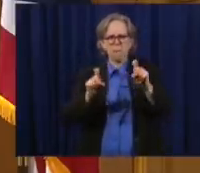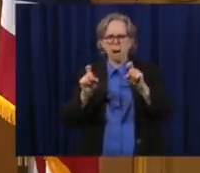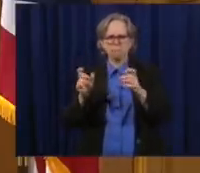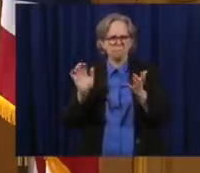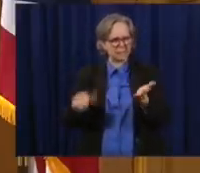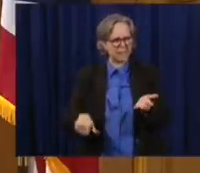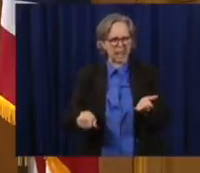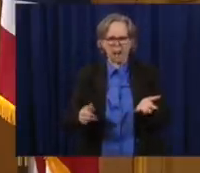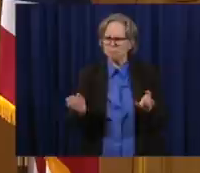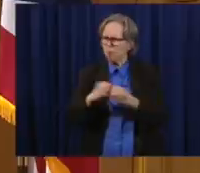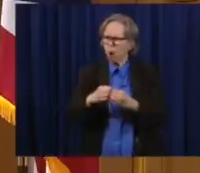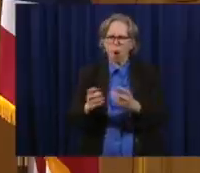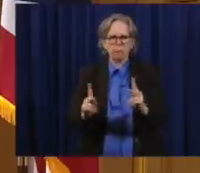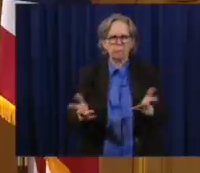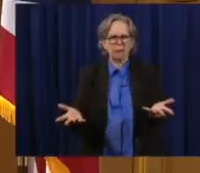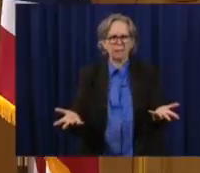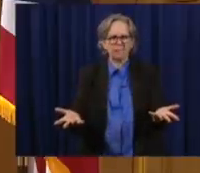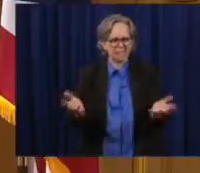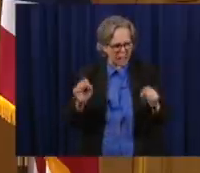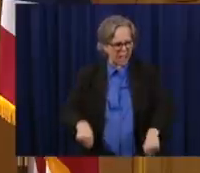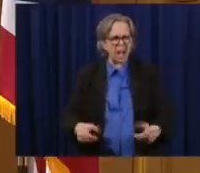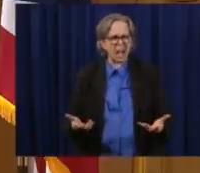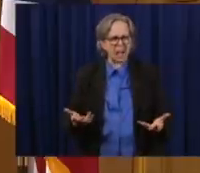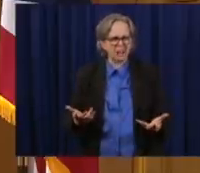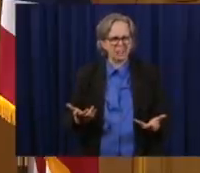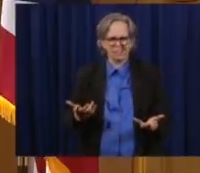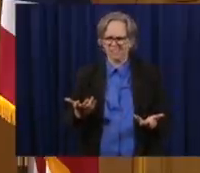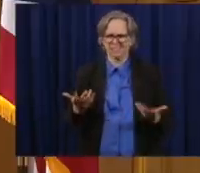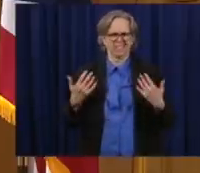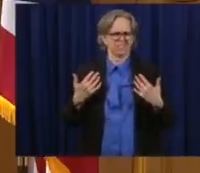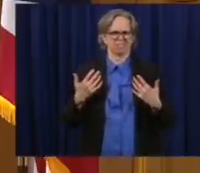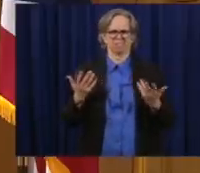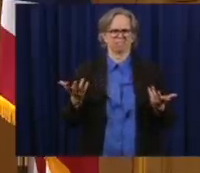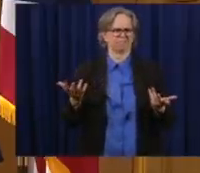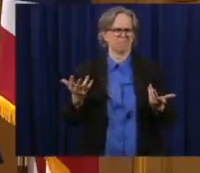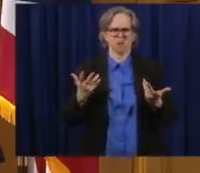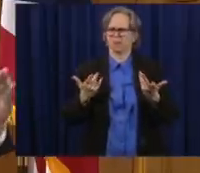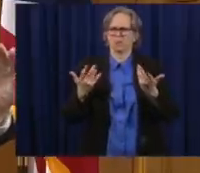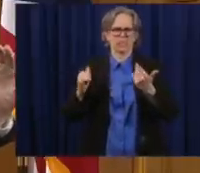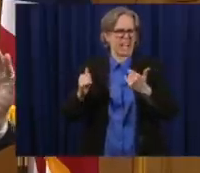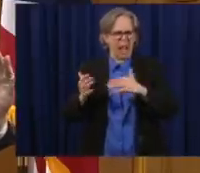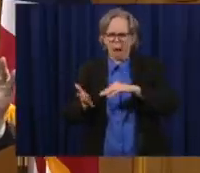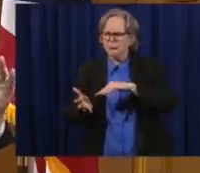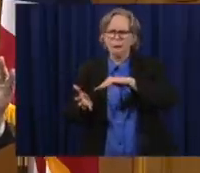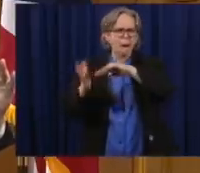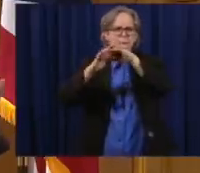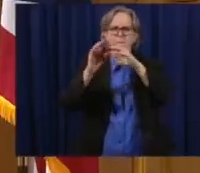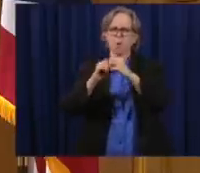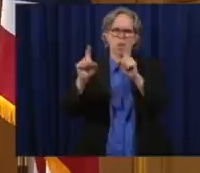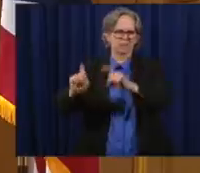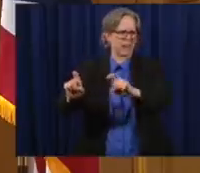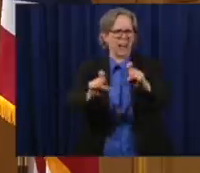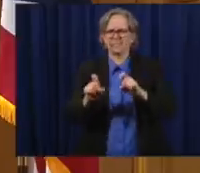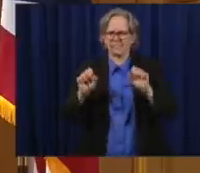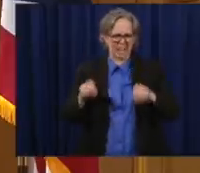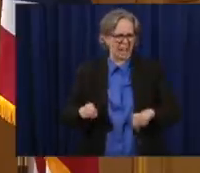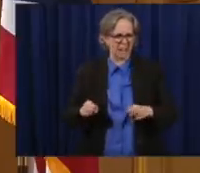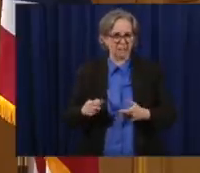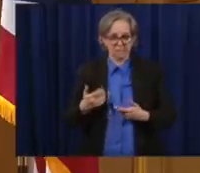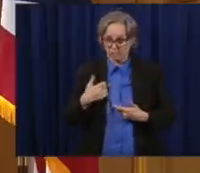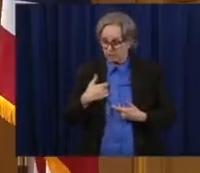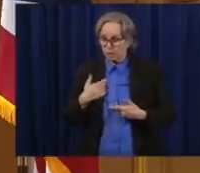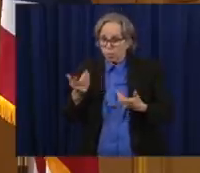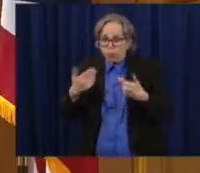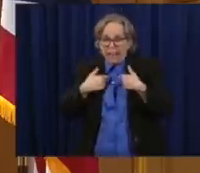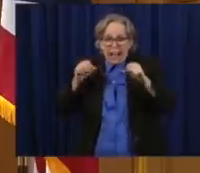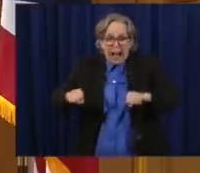institutions to really ramp up the number. I mean, they've got capacity. Their capacity is out here, and they're here in what